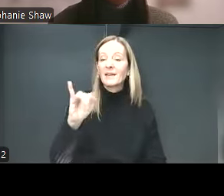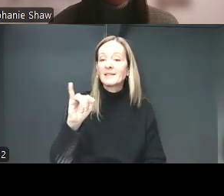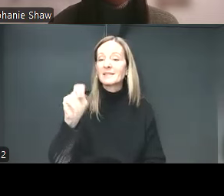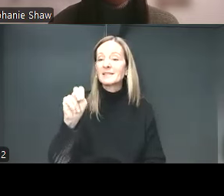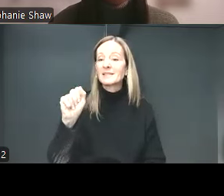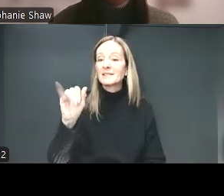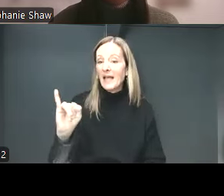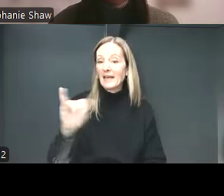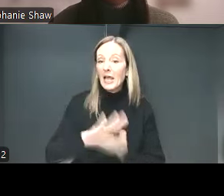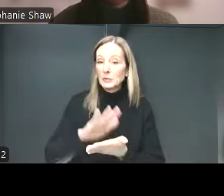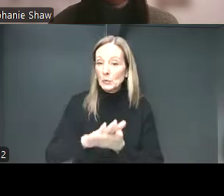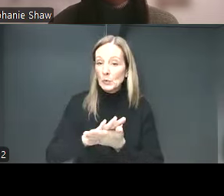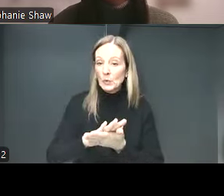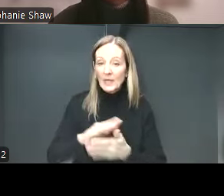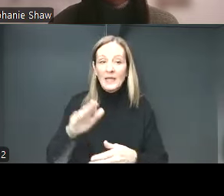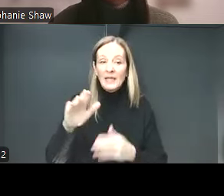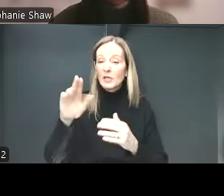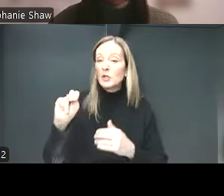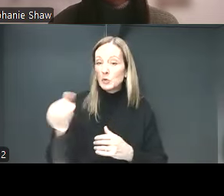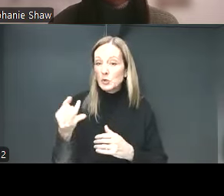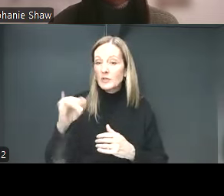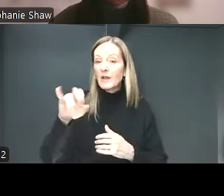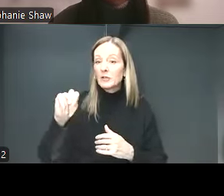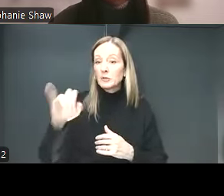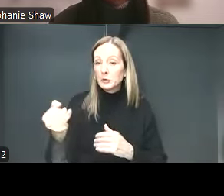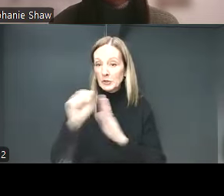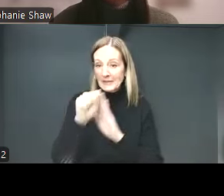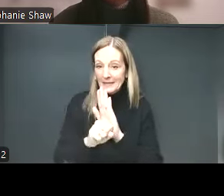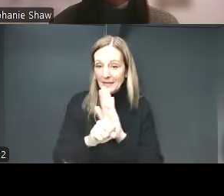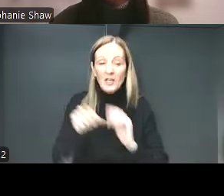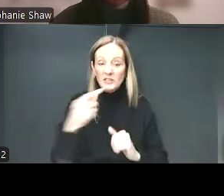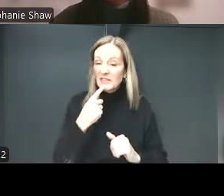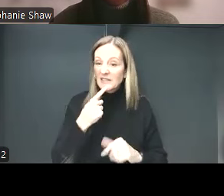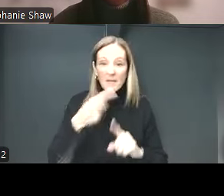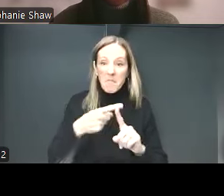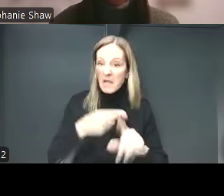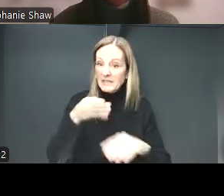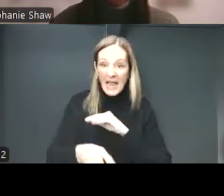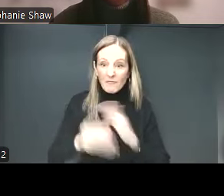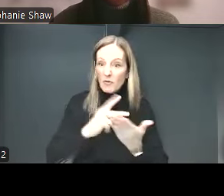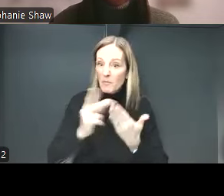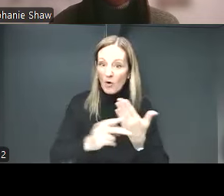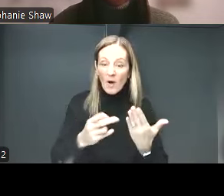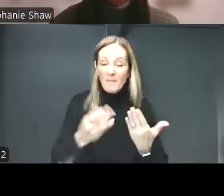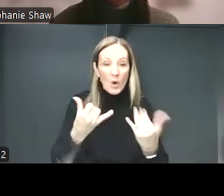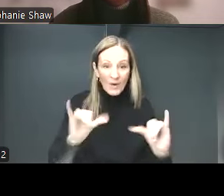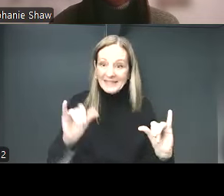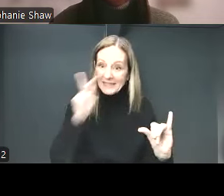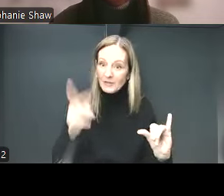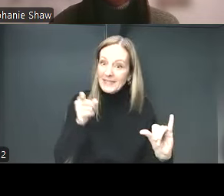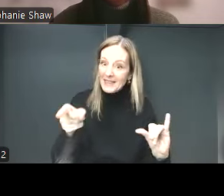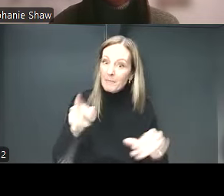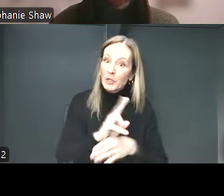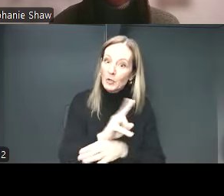Jersey. And she reports that even months after our students took the KF Stride program, we still see them using their new skills in the